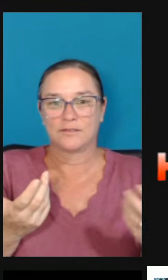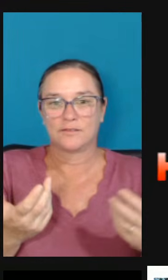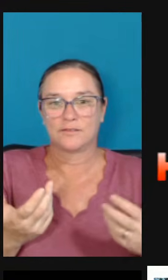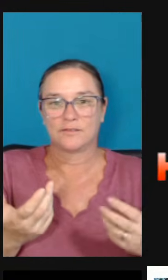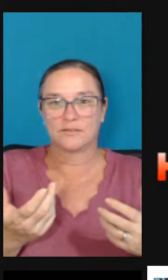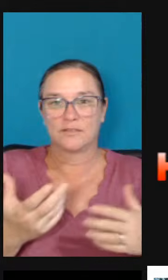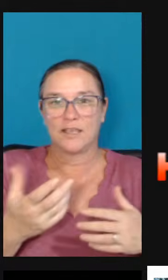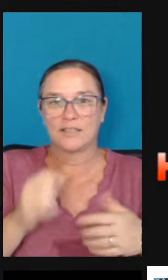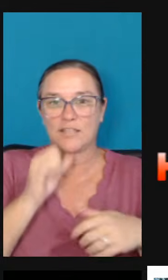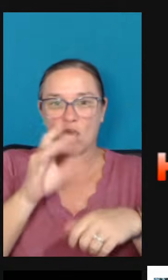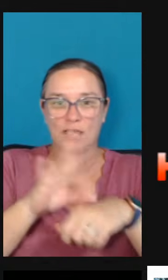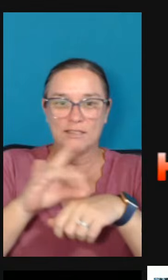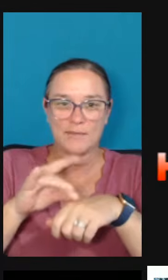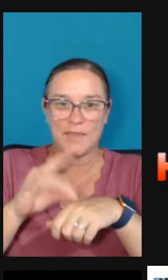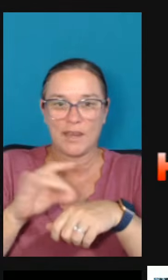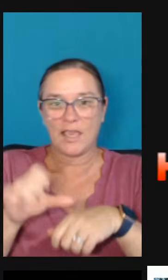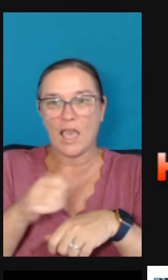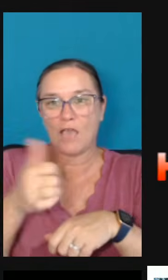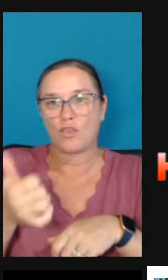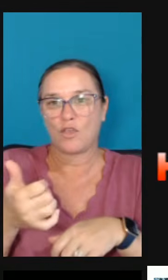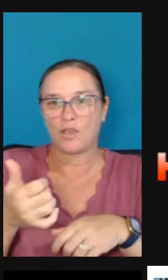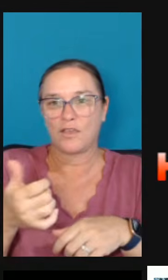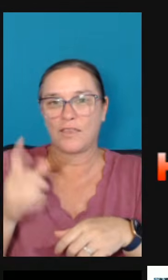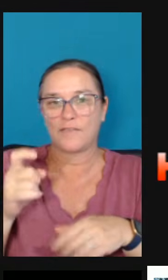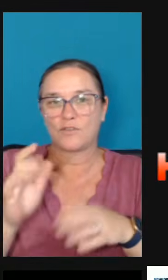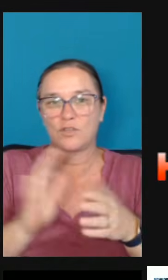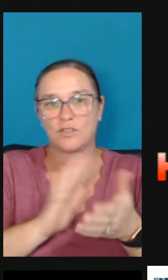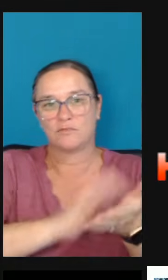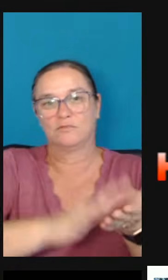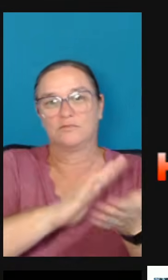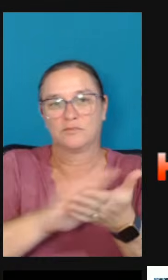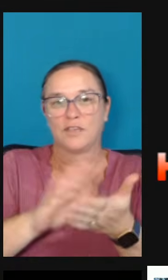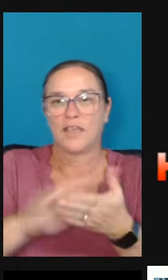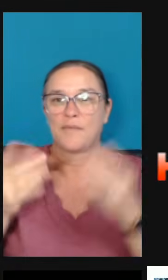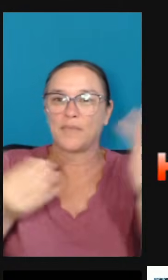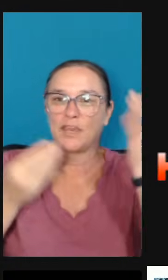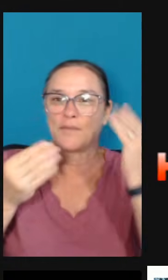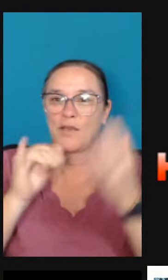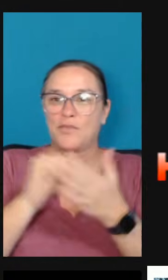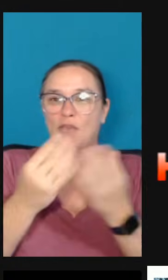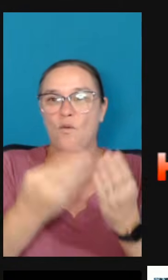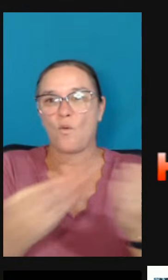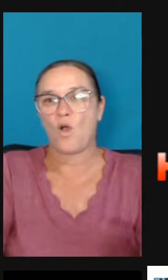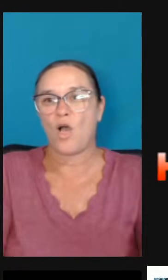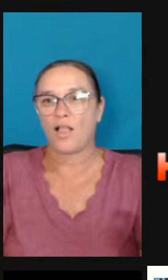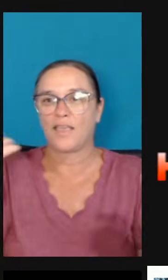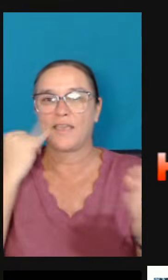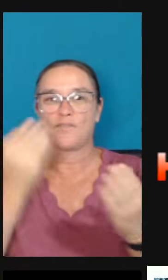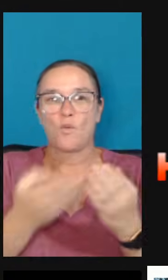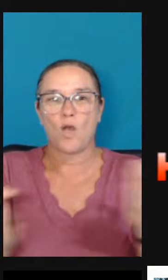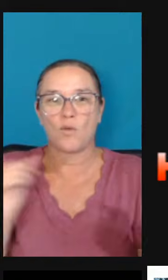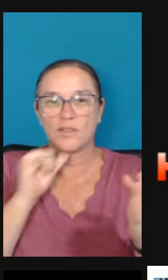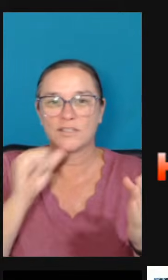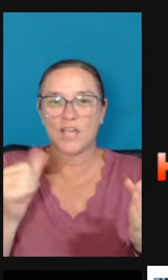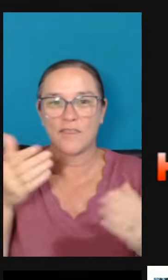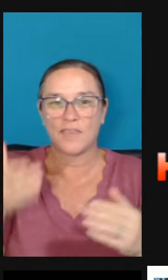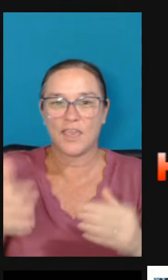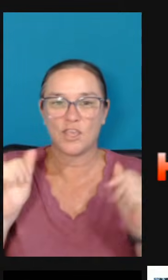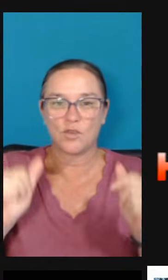just natural. You just got to get rid of it. And if it's that, I'm thinking about that wall all the way around. If that wall wasn't there, you could sweep it right off